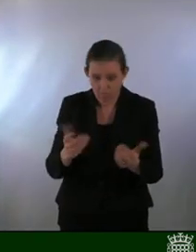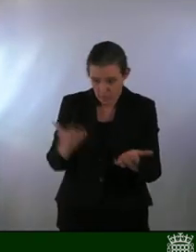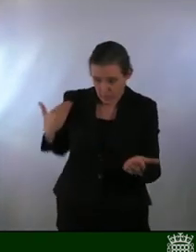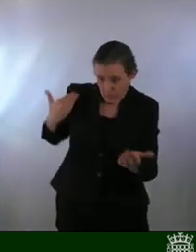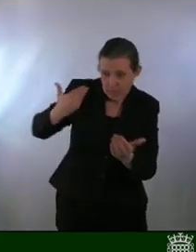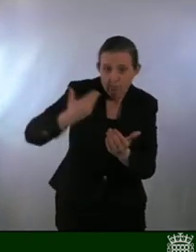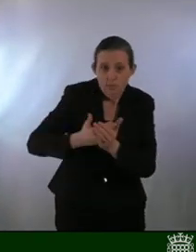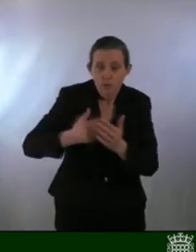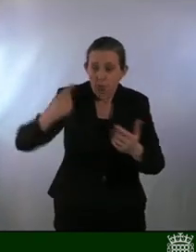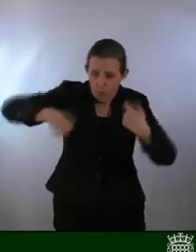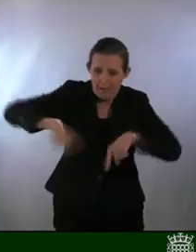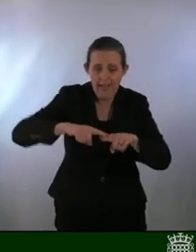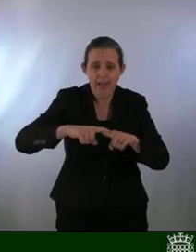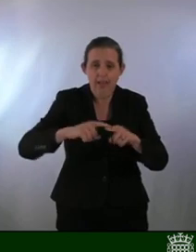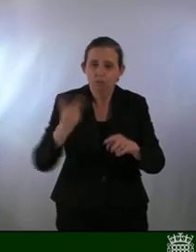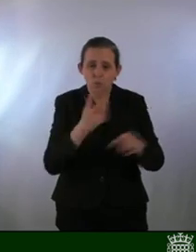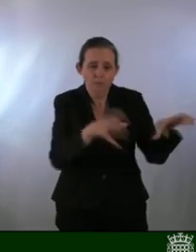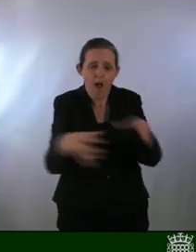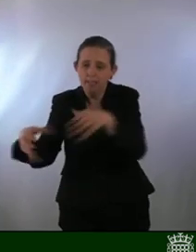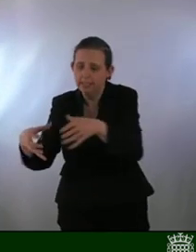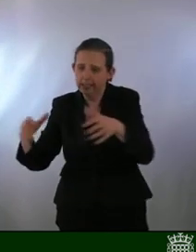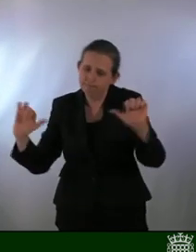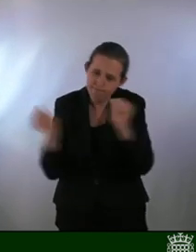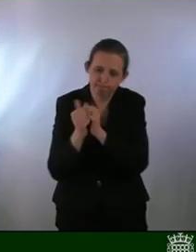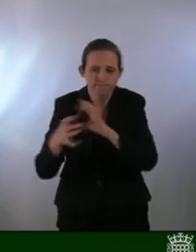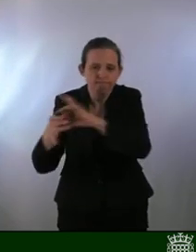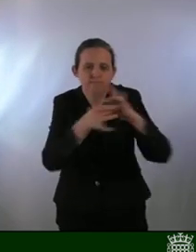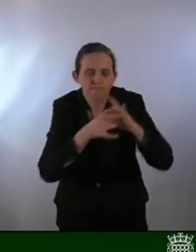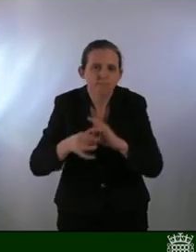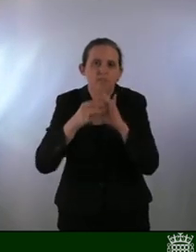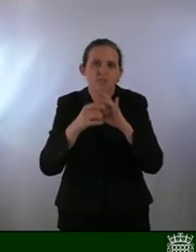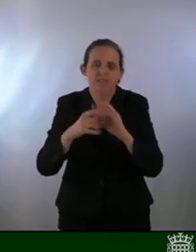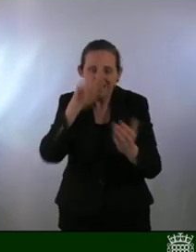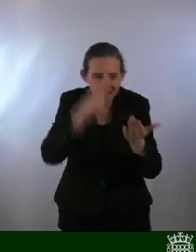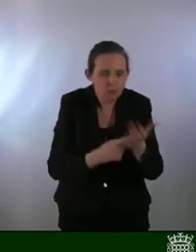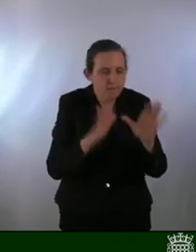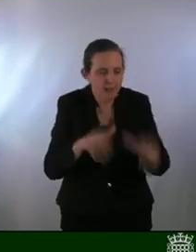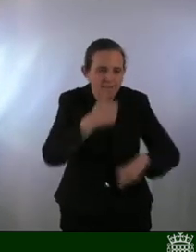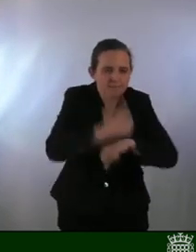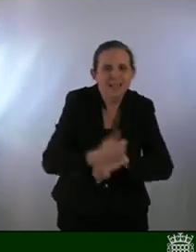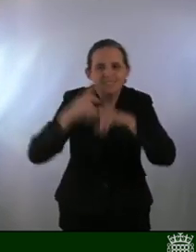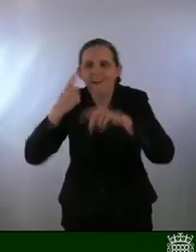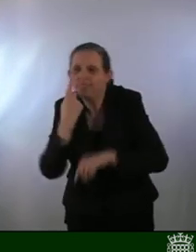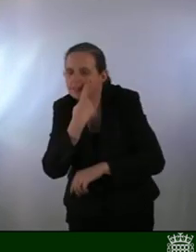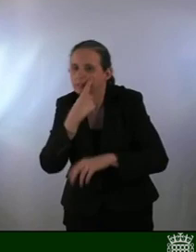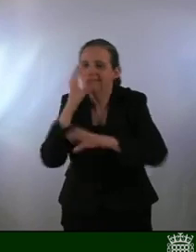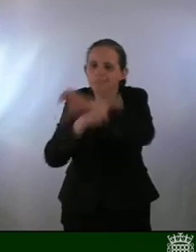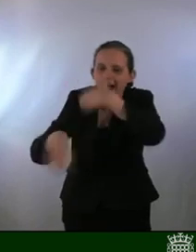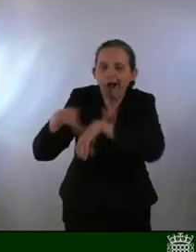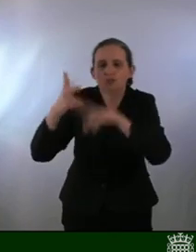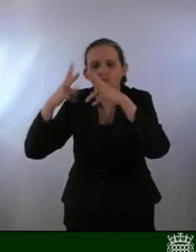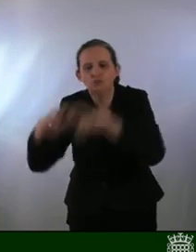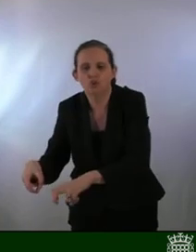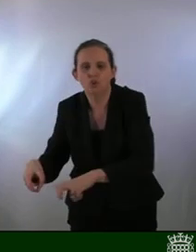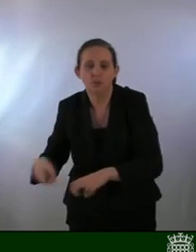at one in agreeing that all decisions must be based on science and evidence. But the Secretary of State, of course, will know and understand